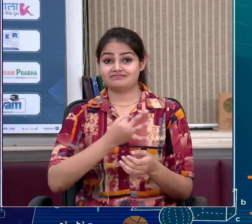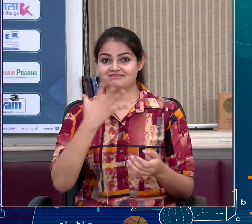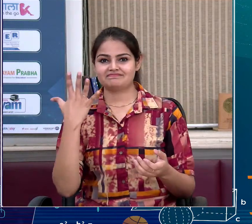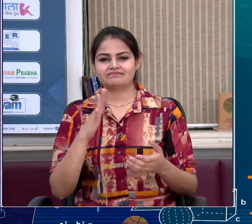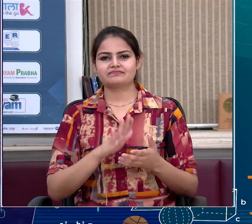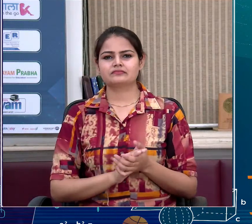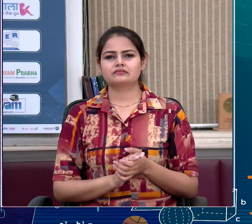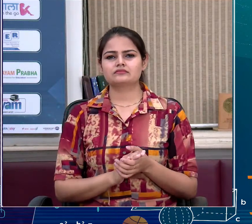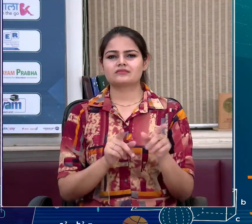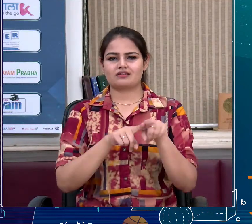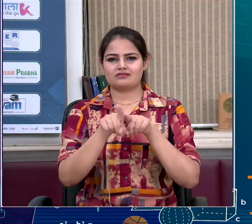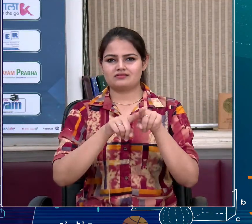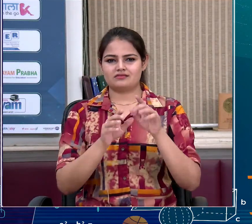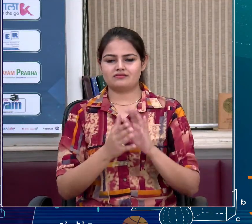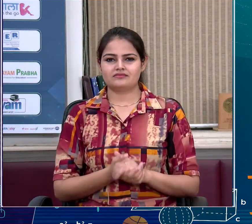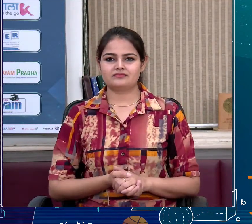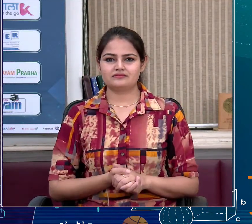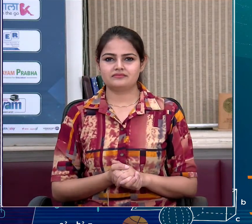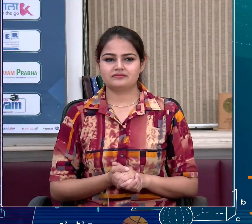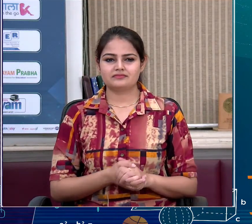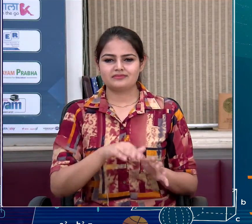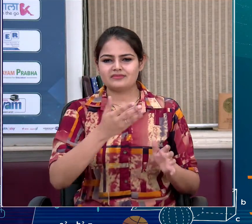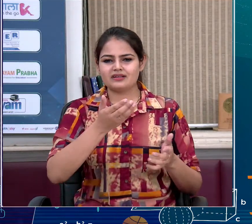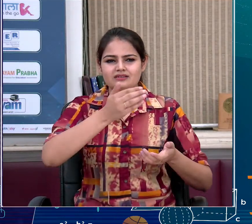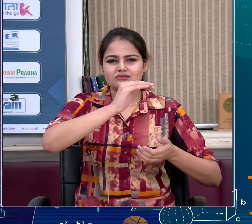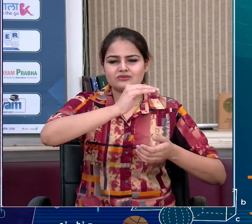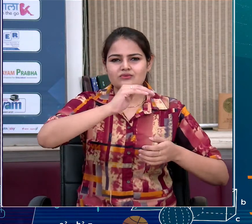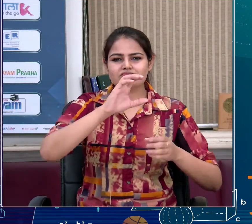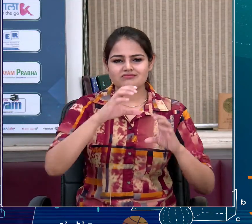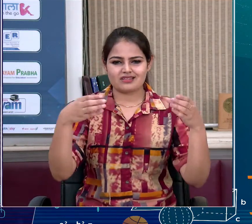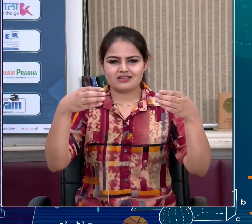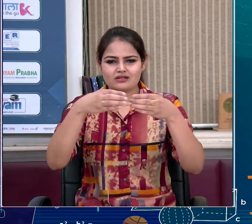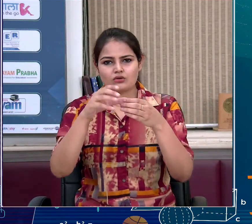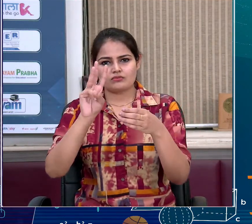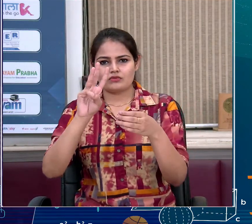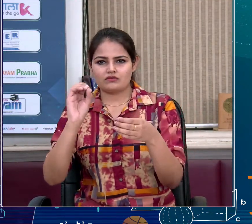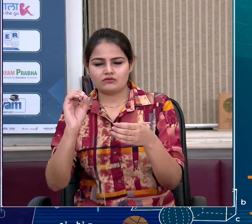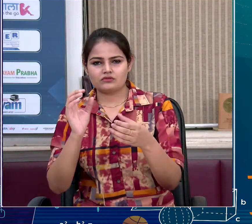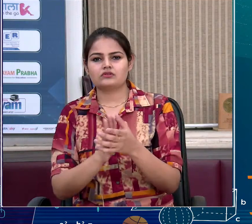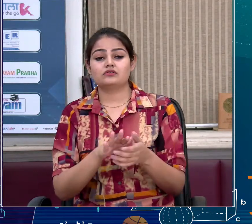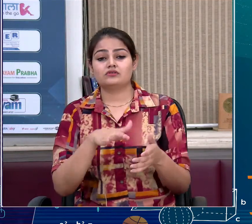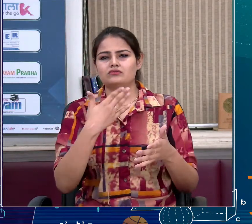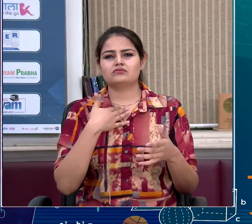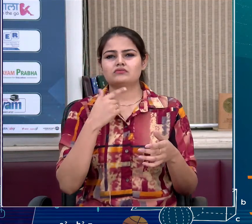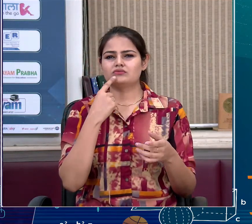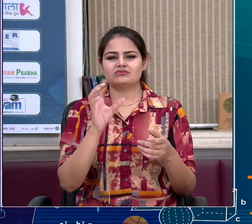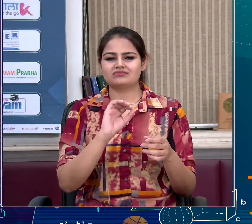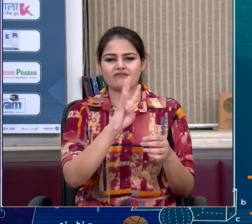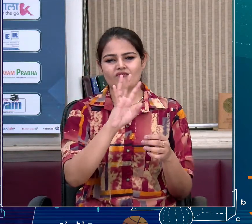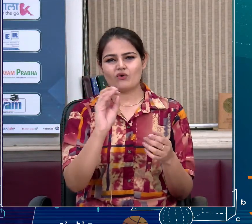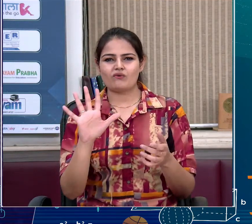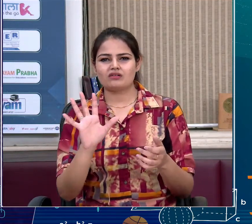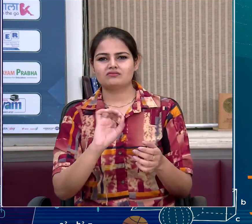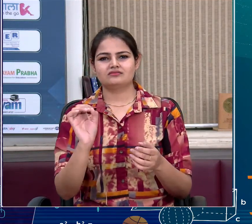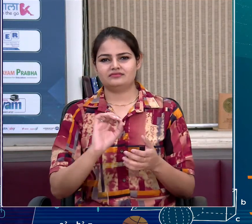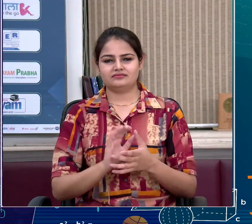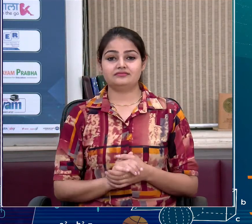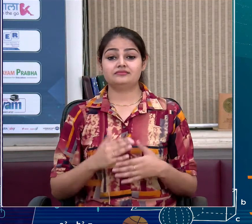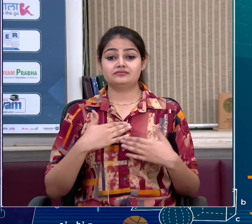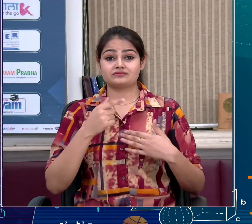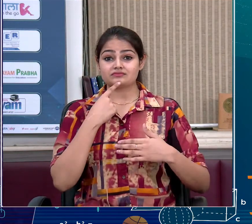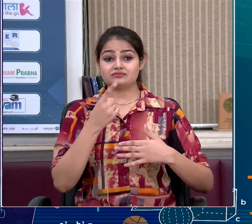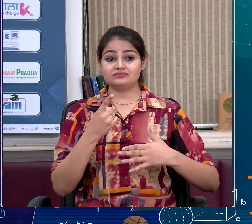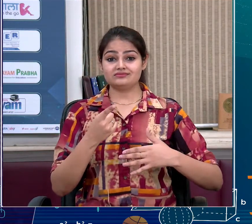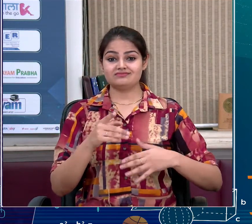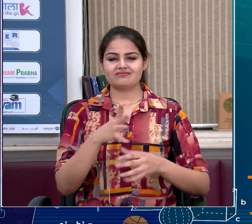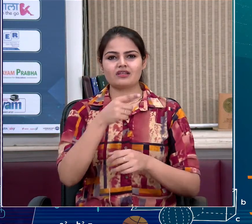where we are talking about those particular 4 or 5 students. But we have to work on the other half as well. As a